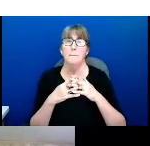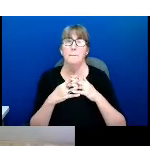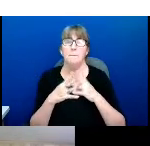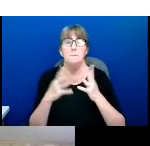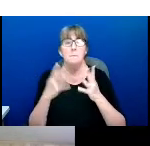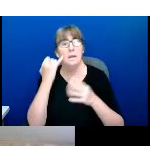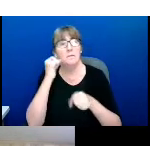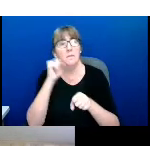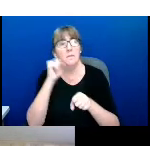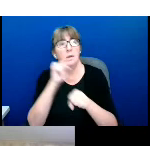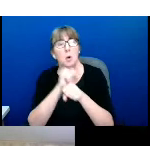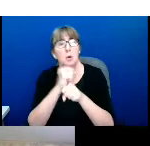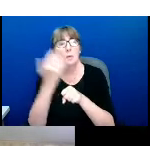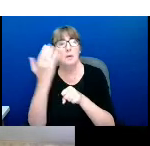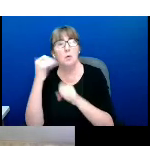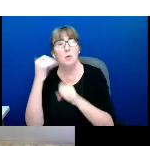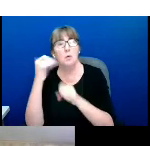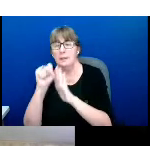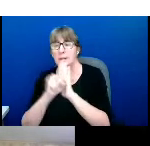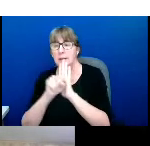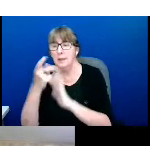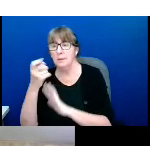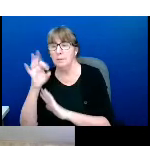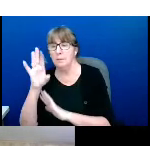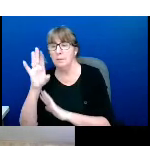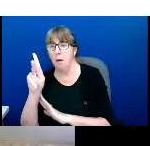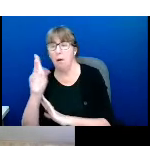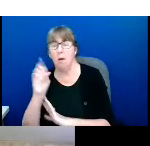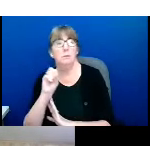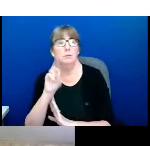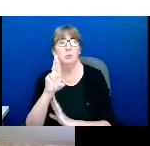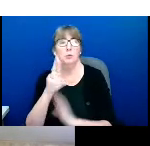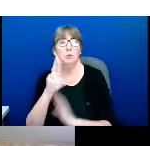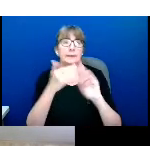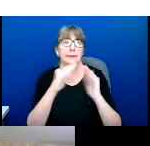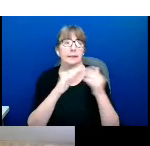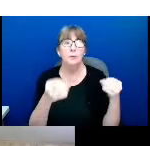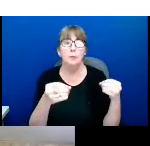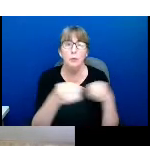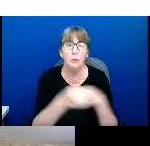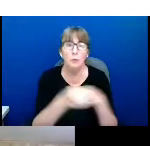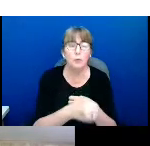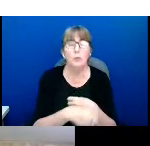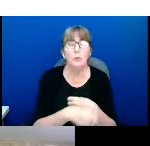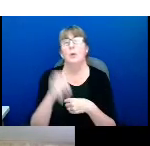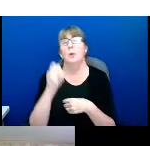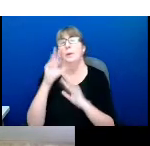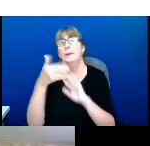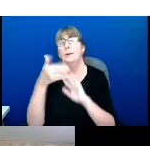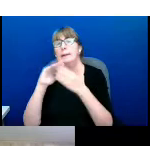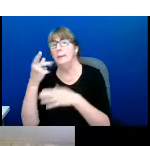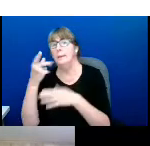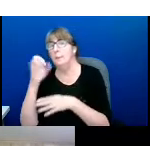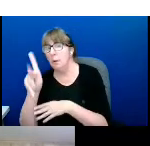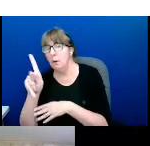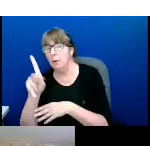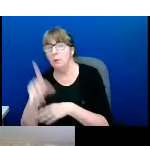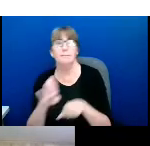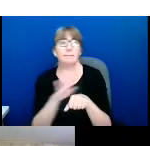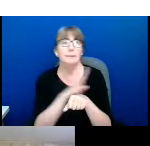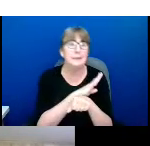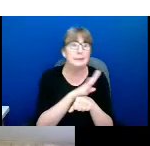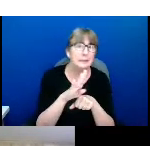at a state park or if it would be, at a city office or a city park or a business. I